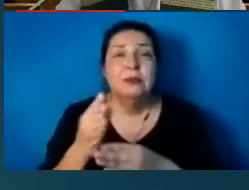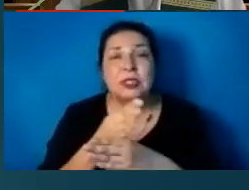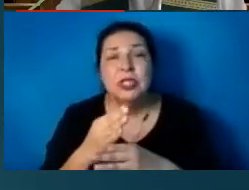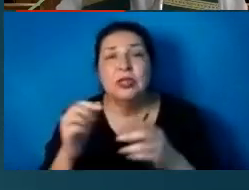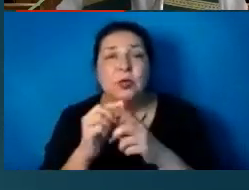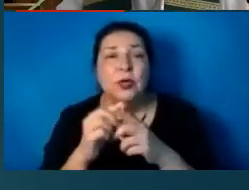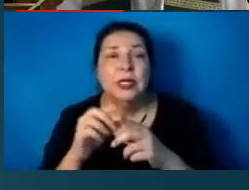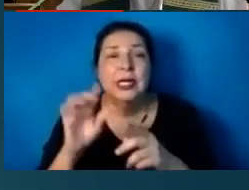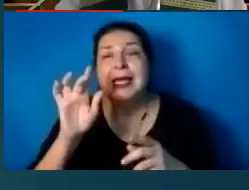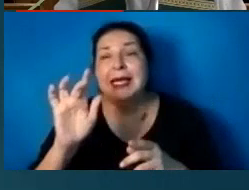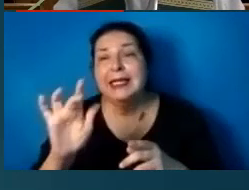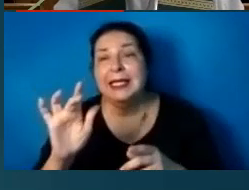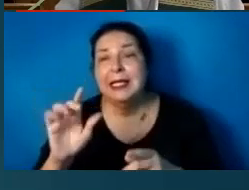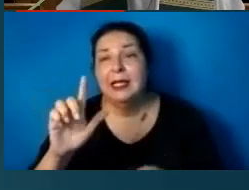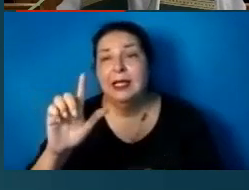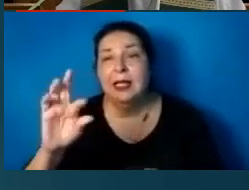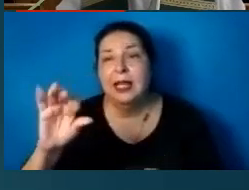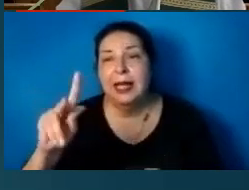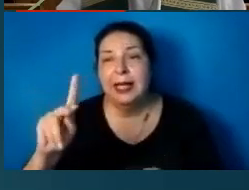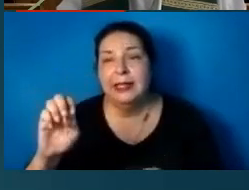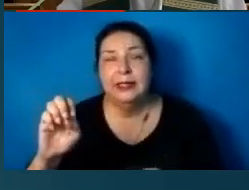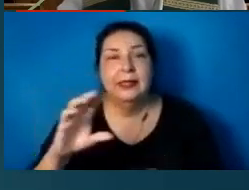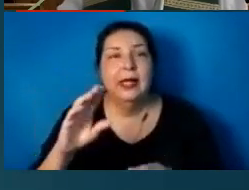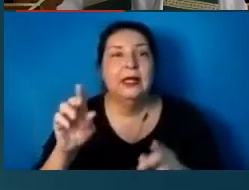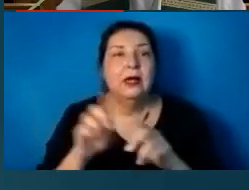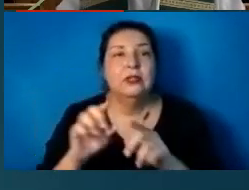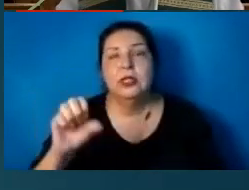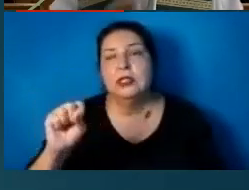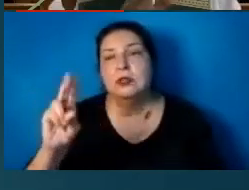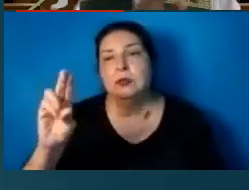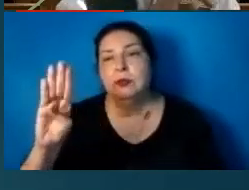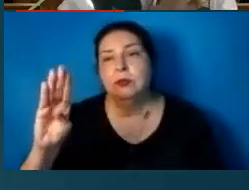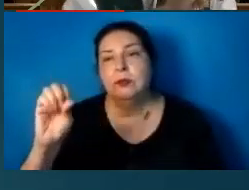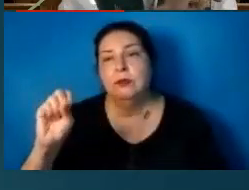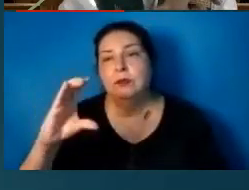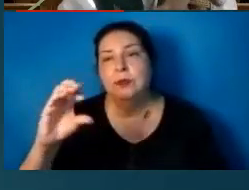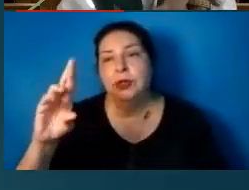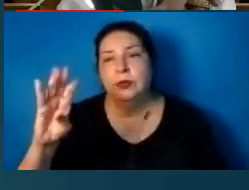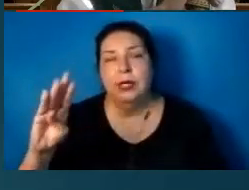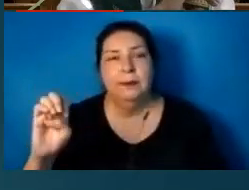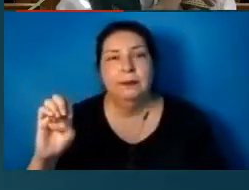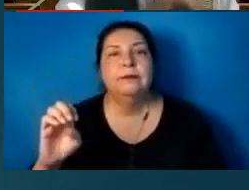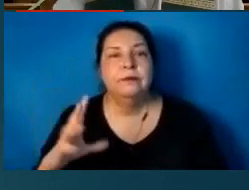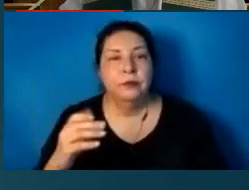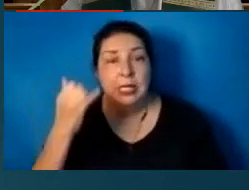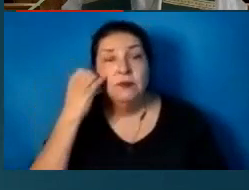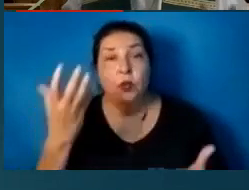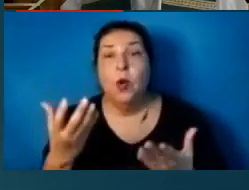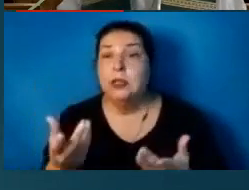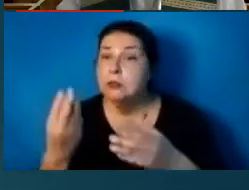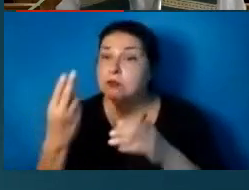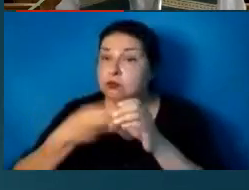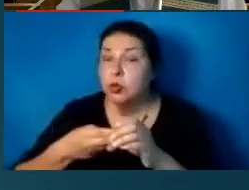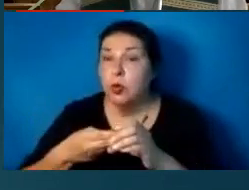hit like, subscribe, and to share this video with your family and friends. If you would like to join us for